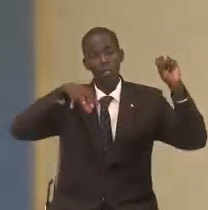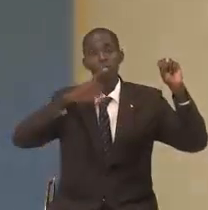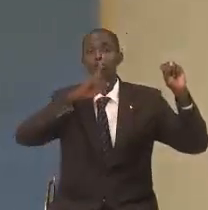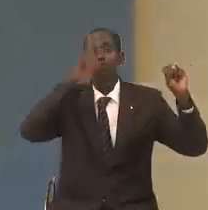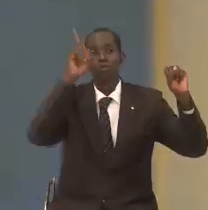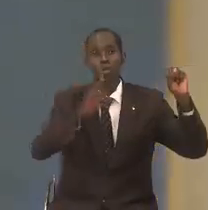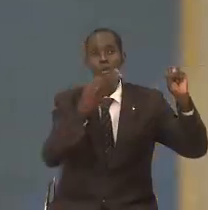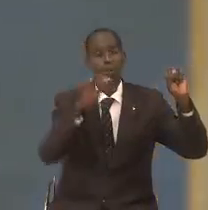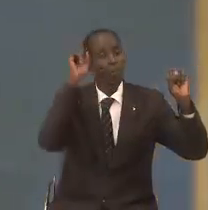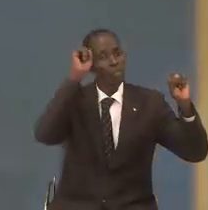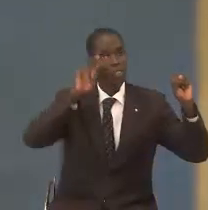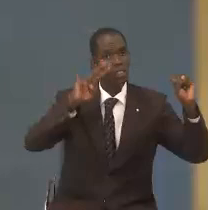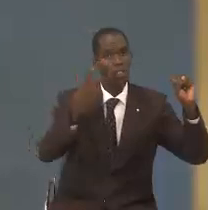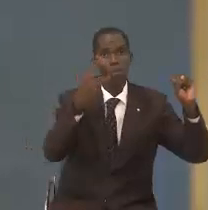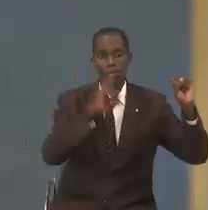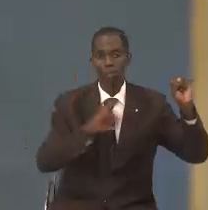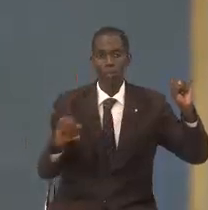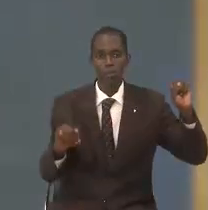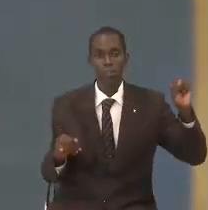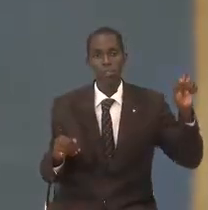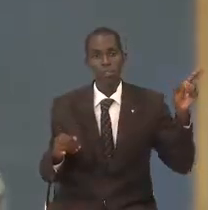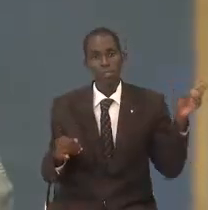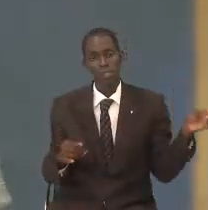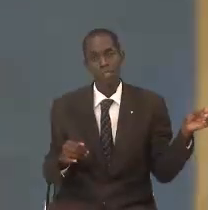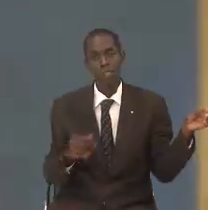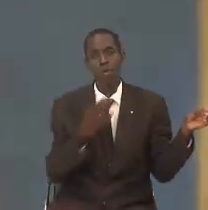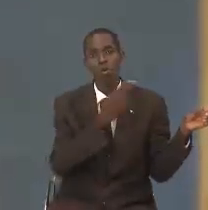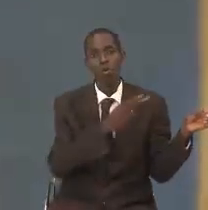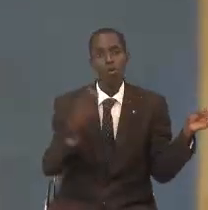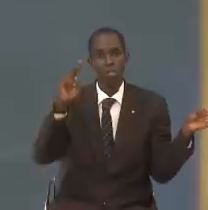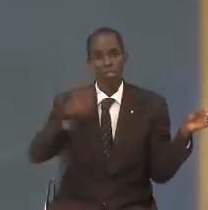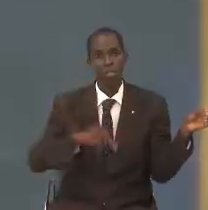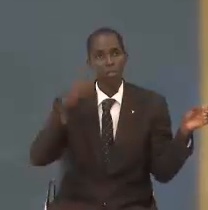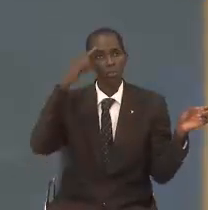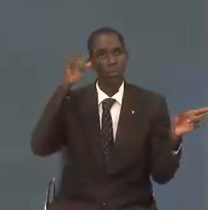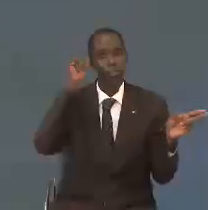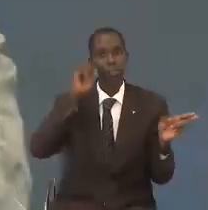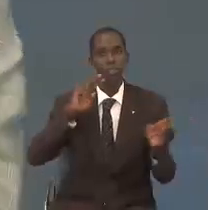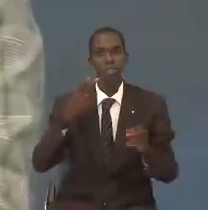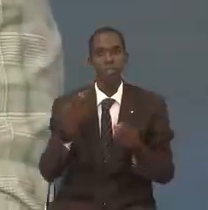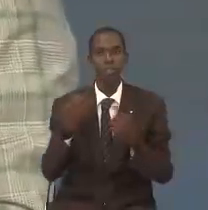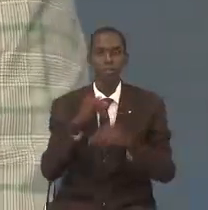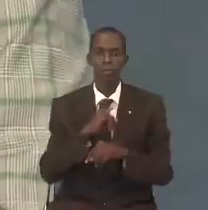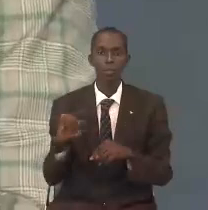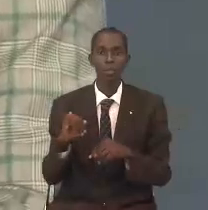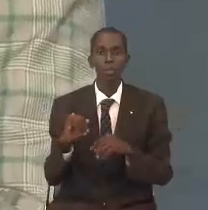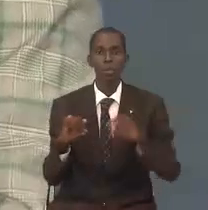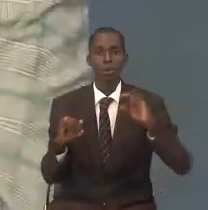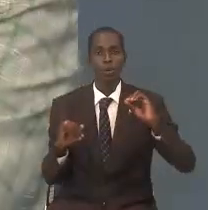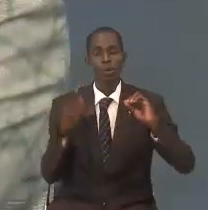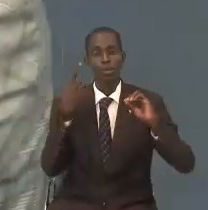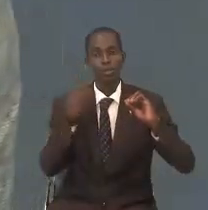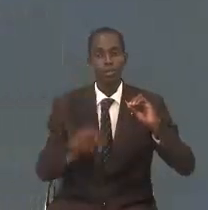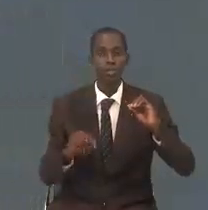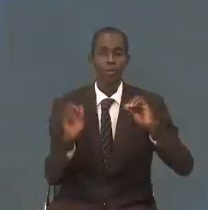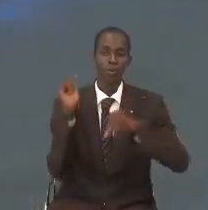second coming. H is holiness for his second coming. O, the overcomers